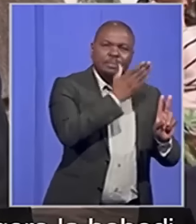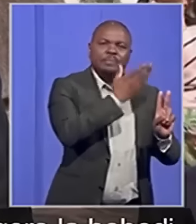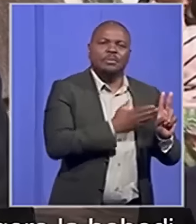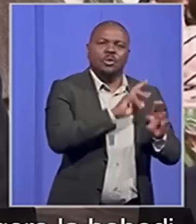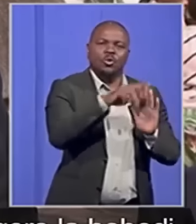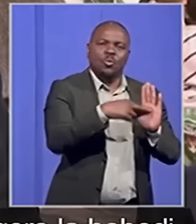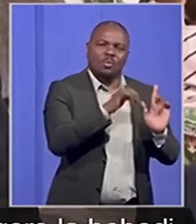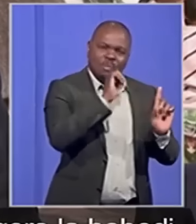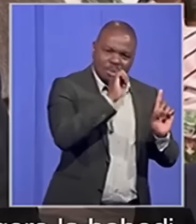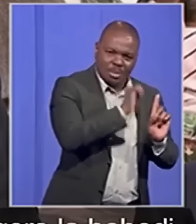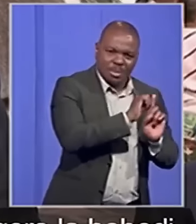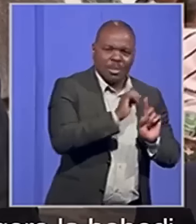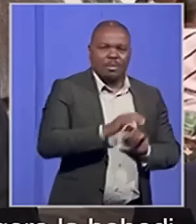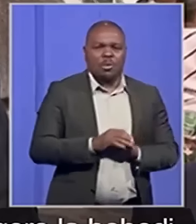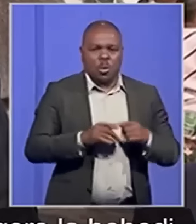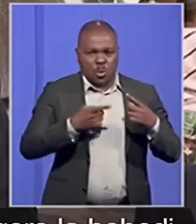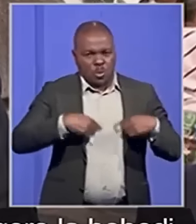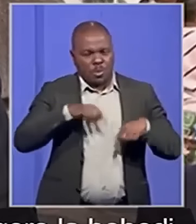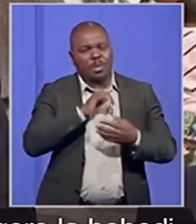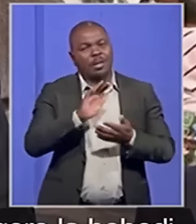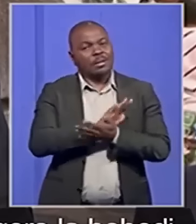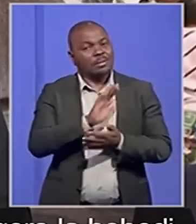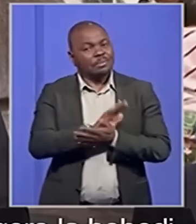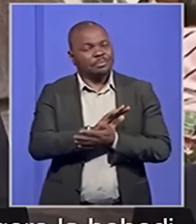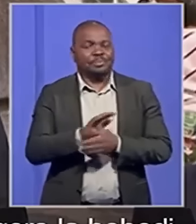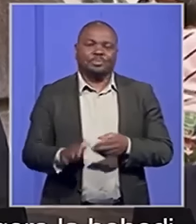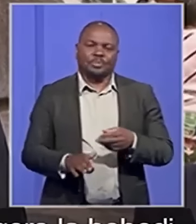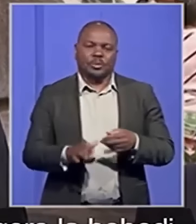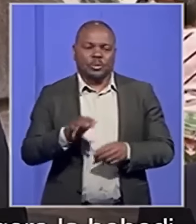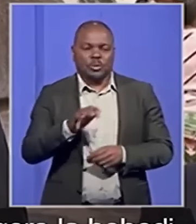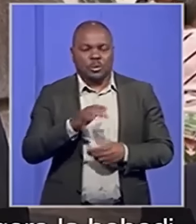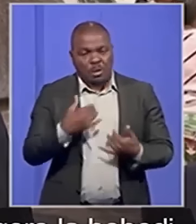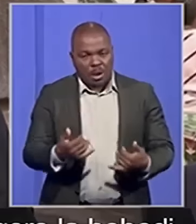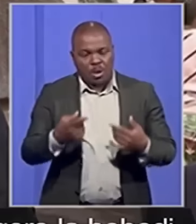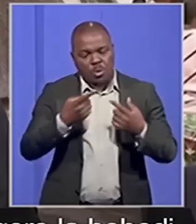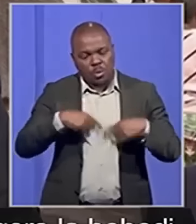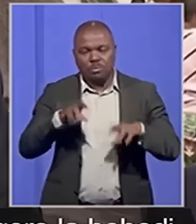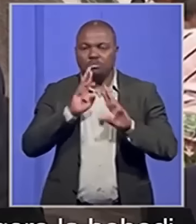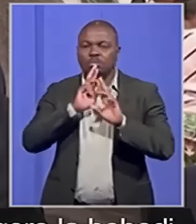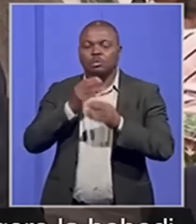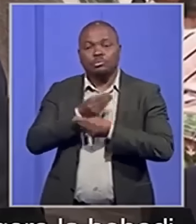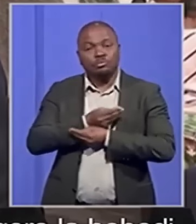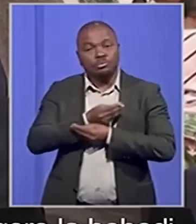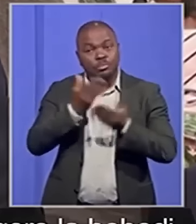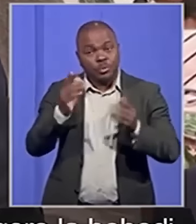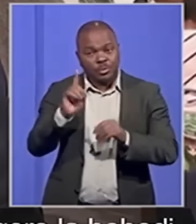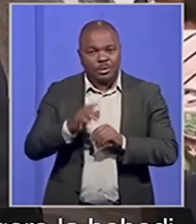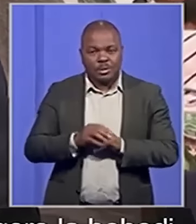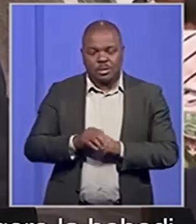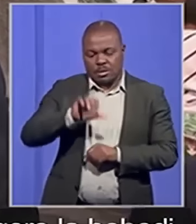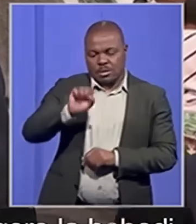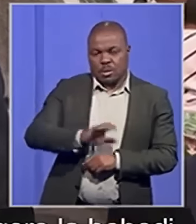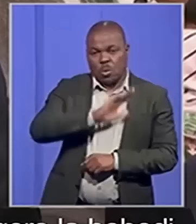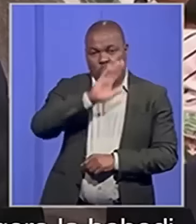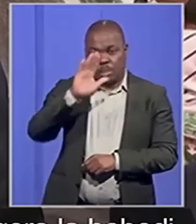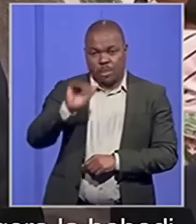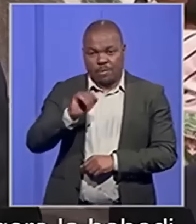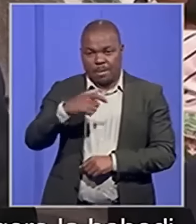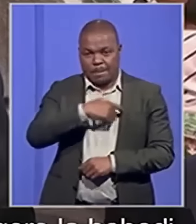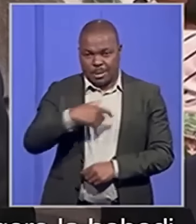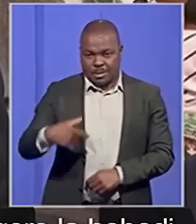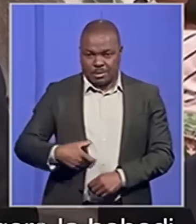role. And we are happy, in fact, to report that the President of the Republic, His Excellency